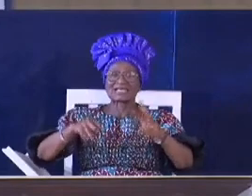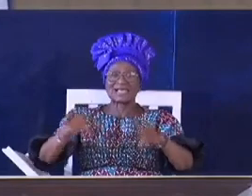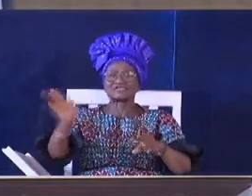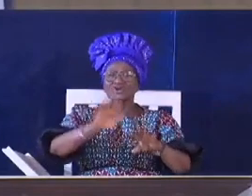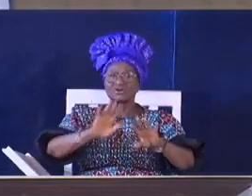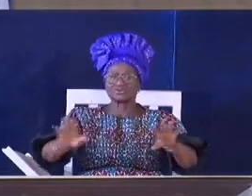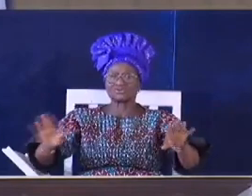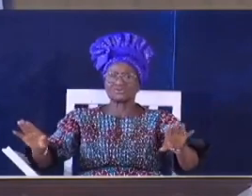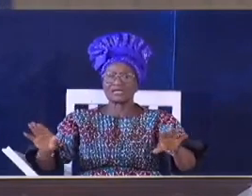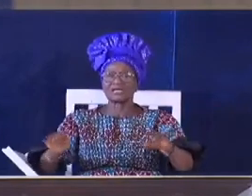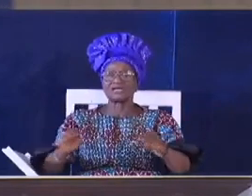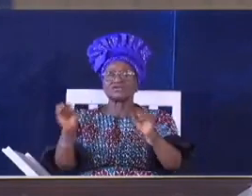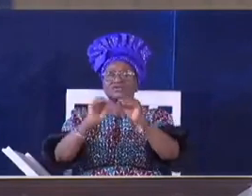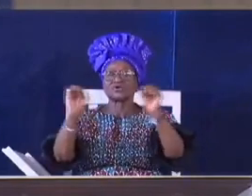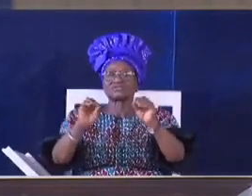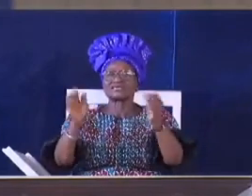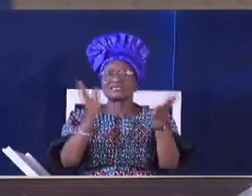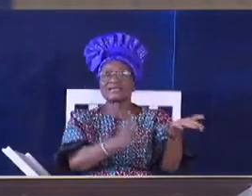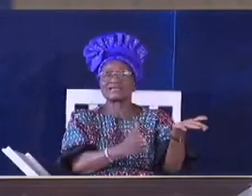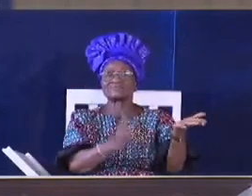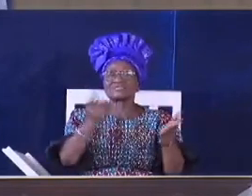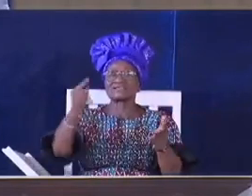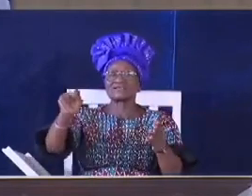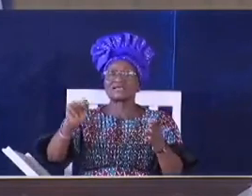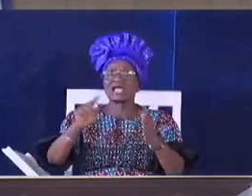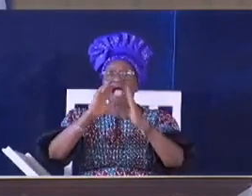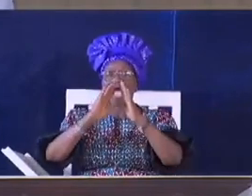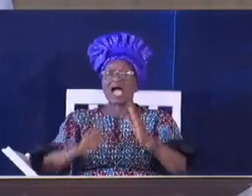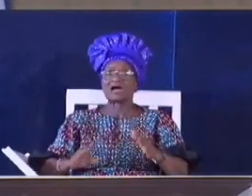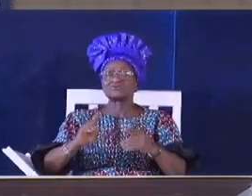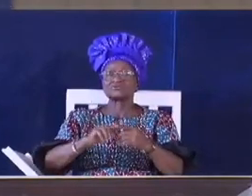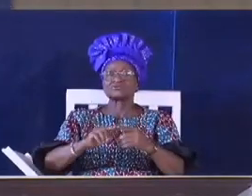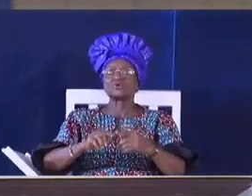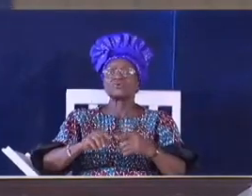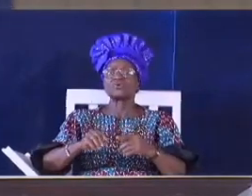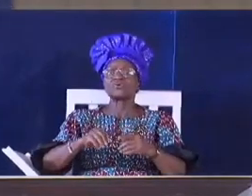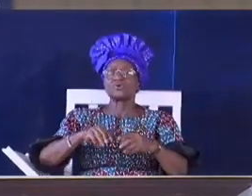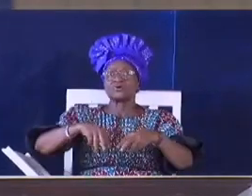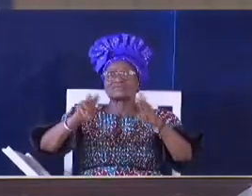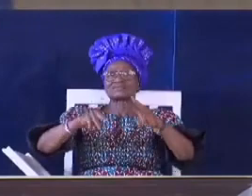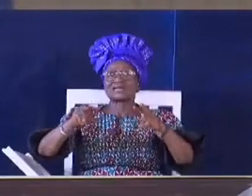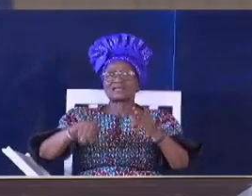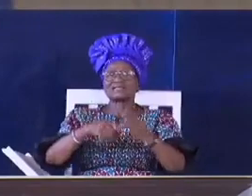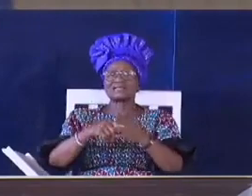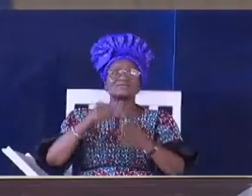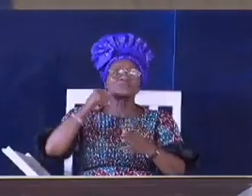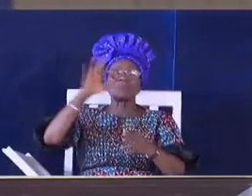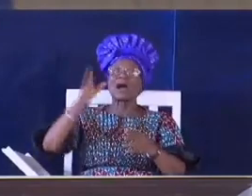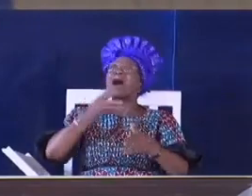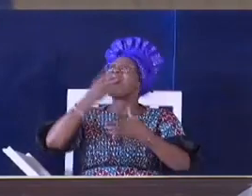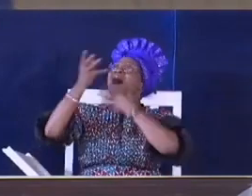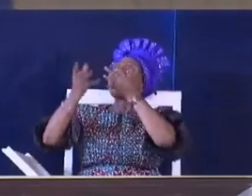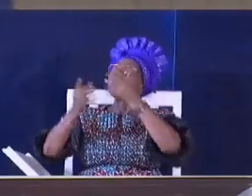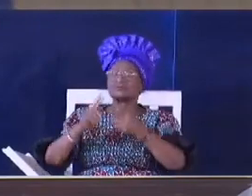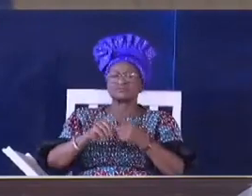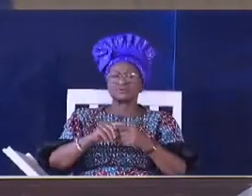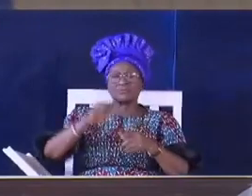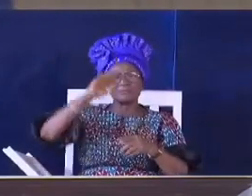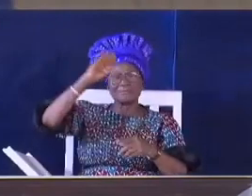left in the house to sell. And this woman cried to a man of God, had